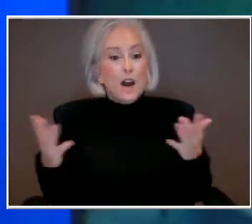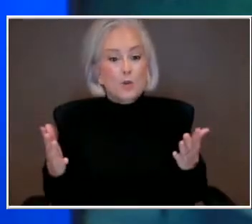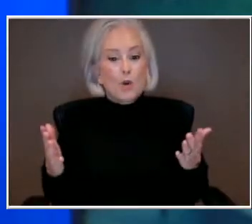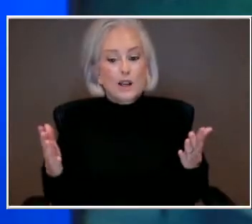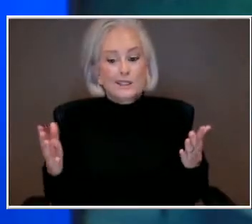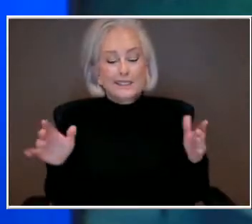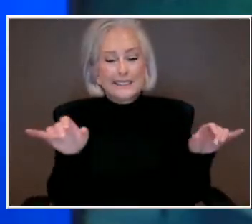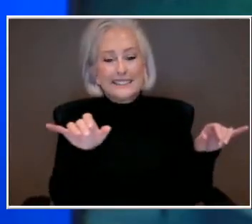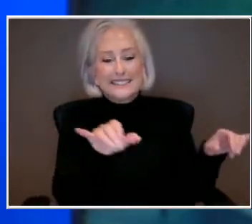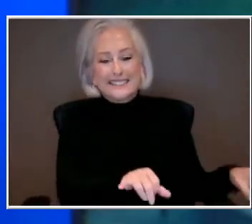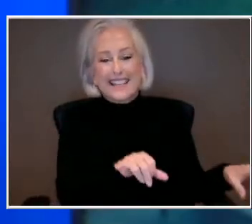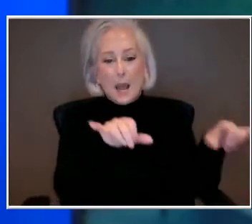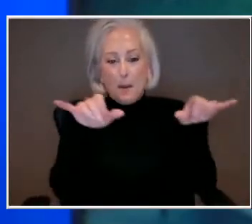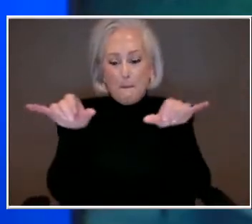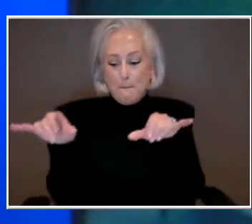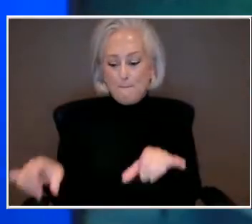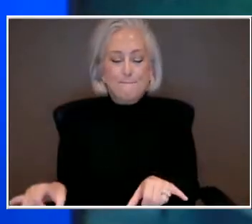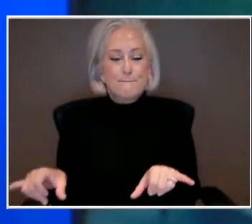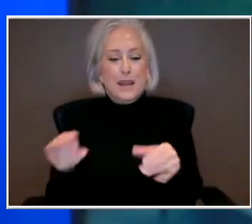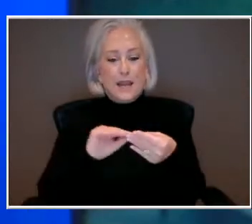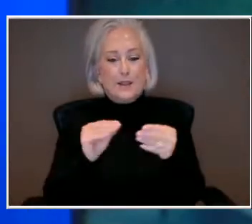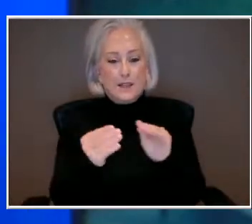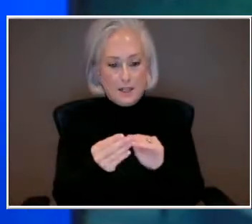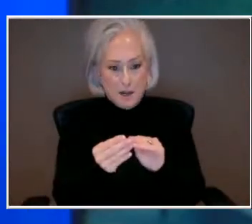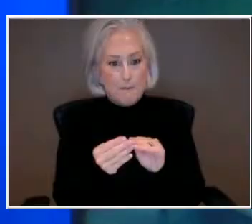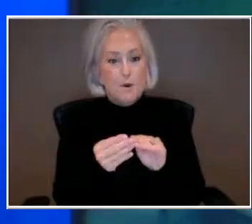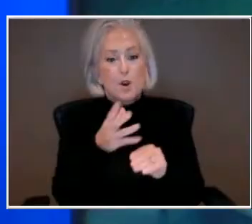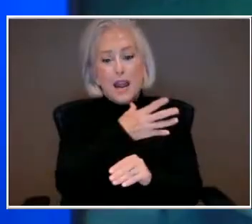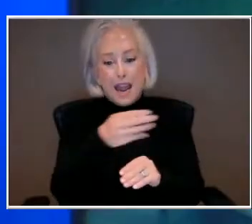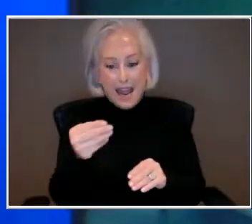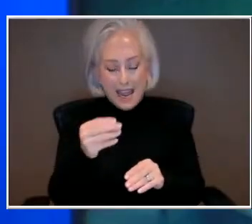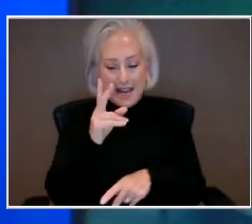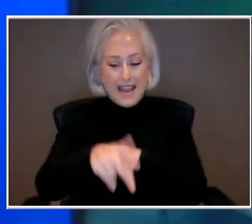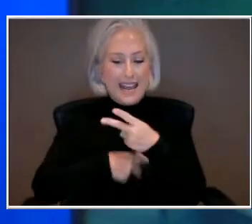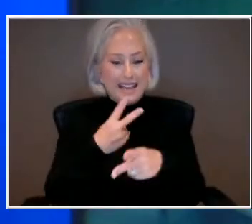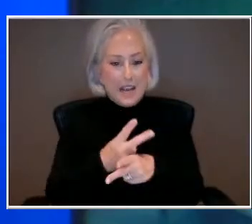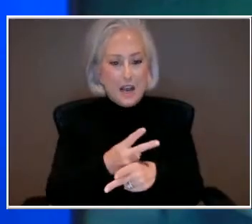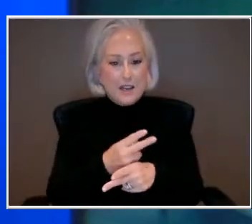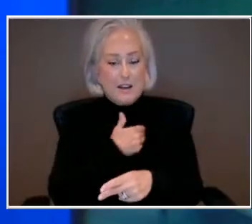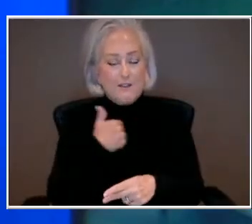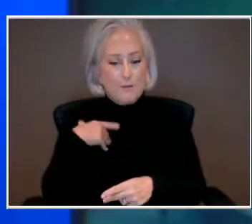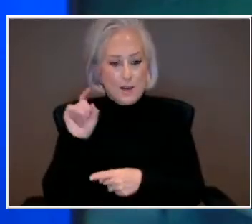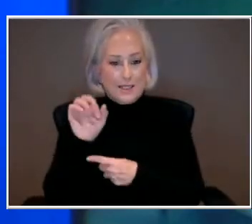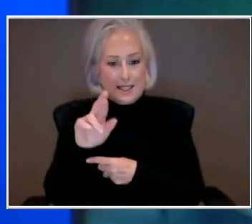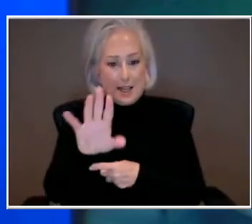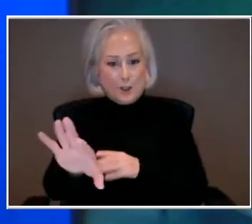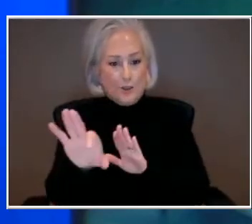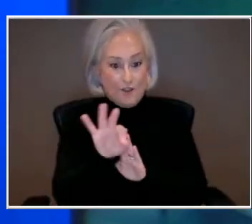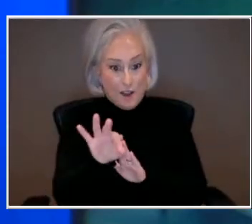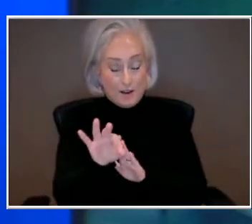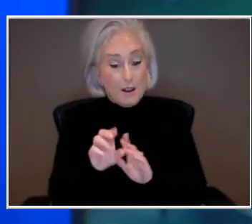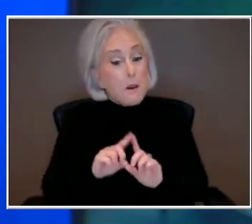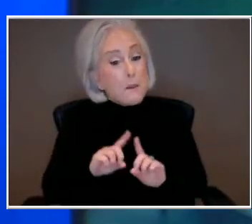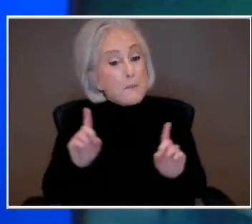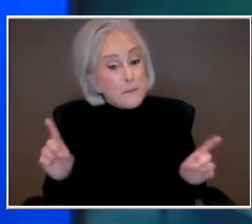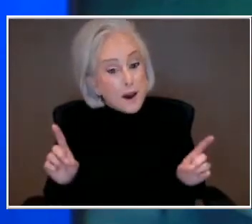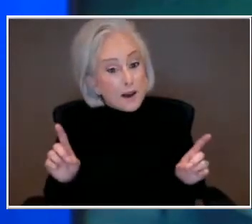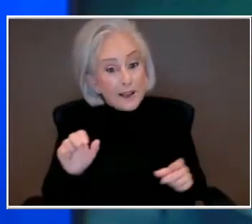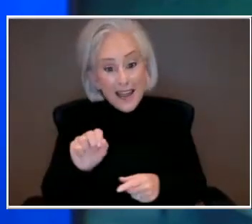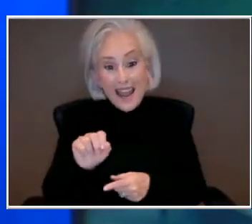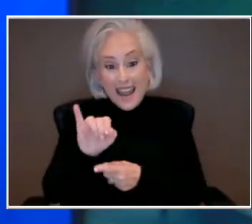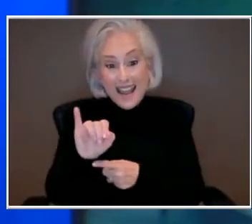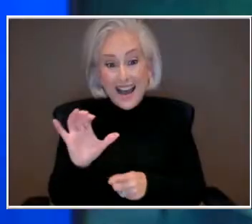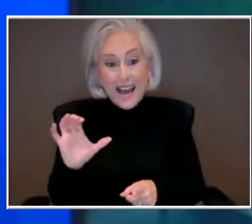the numbers or types of breast cancers that were found. Interestingly, however, the AI program did miss